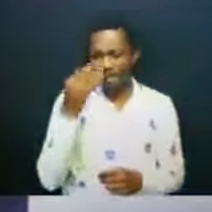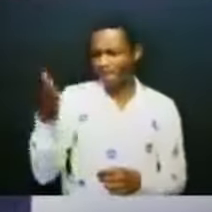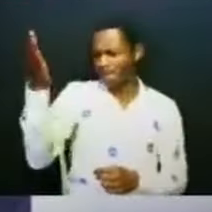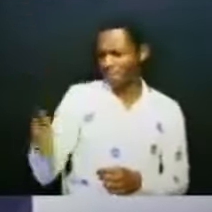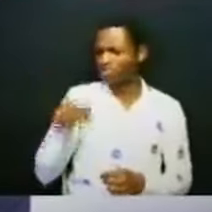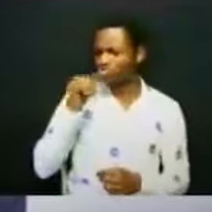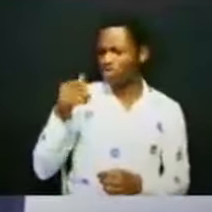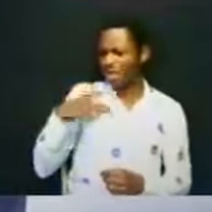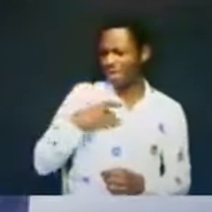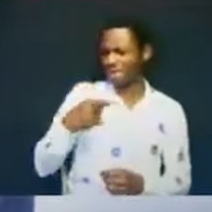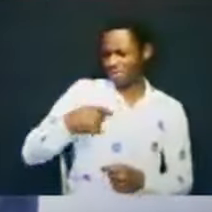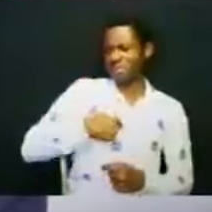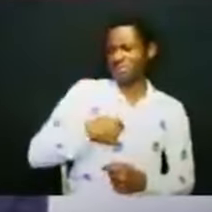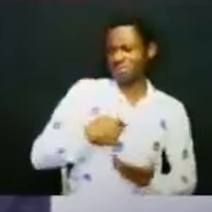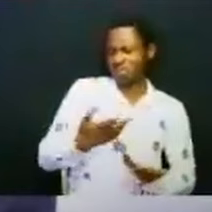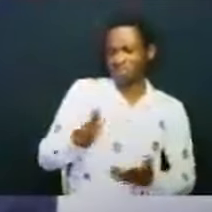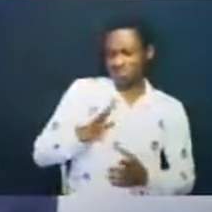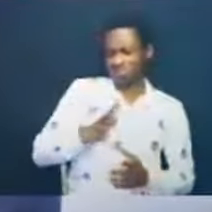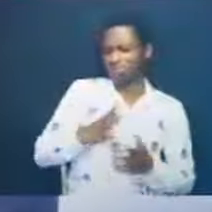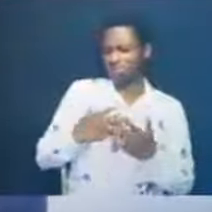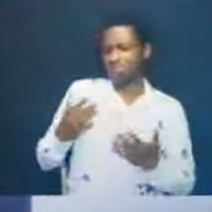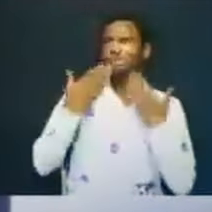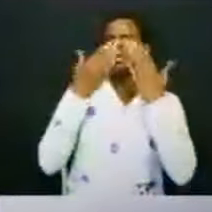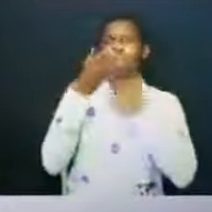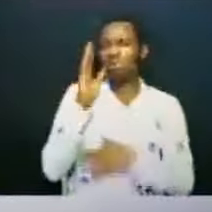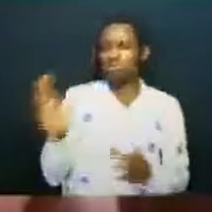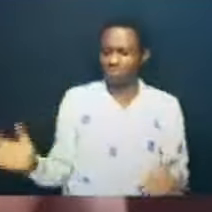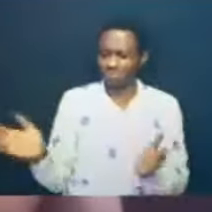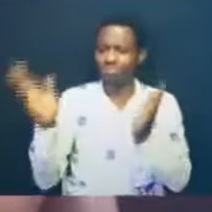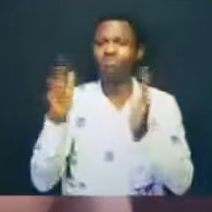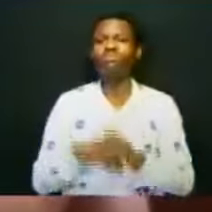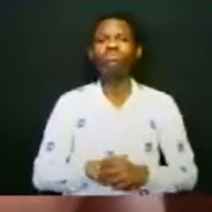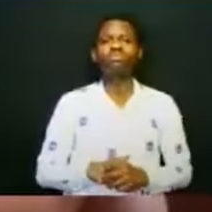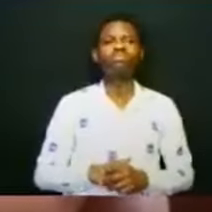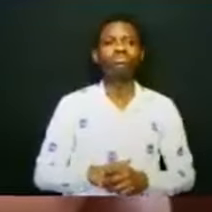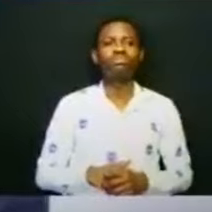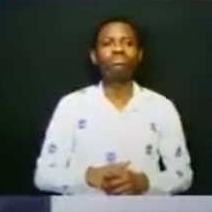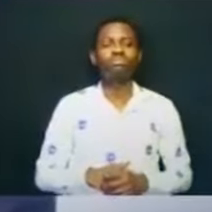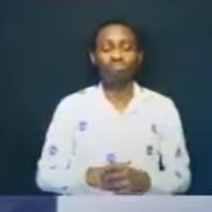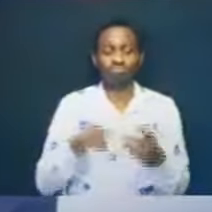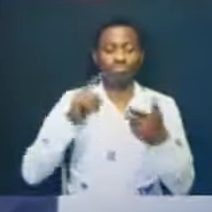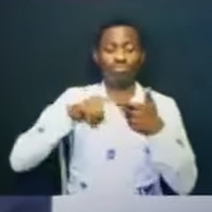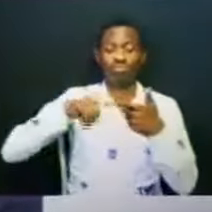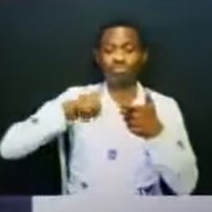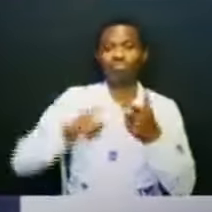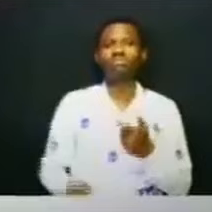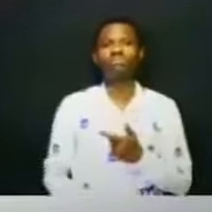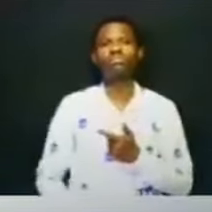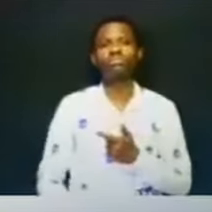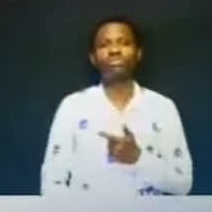move on. Tinya me bua no hu tamfo a. Shene ni onyam ato aso. Number two. Not all the people